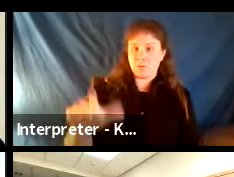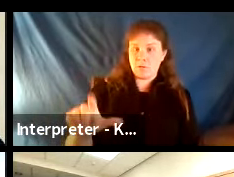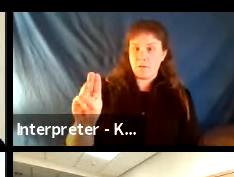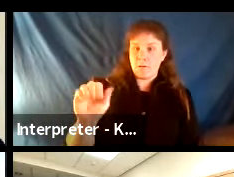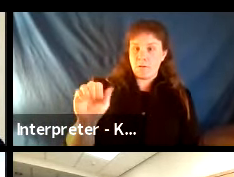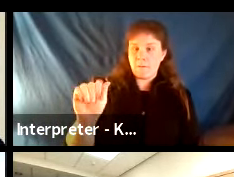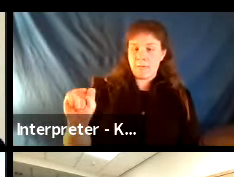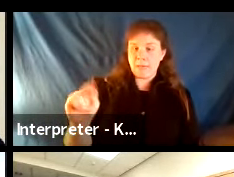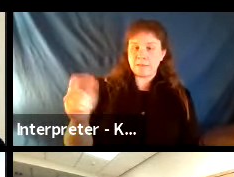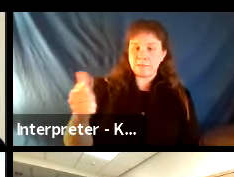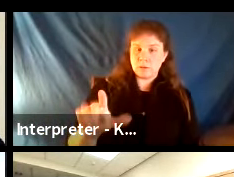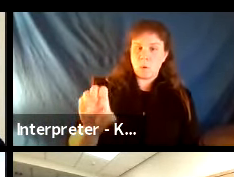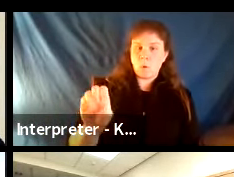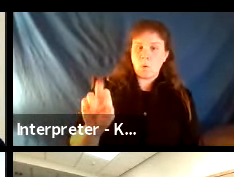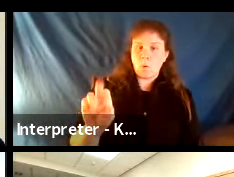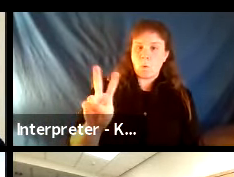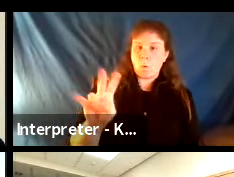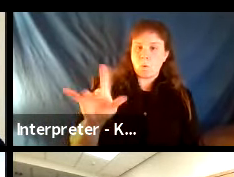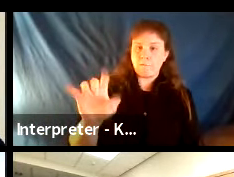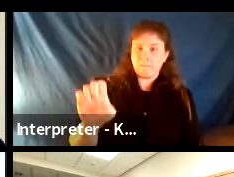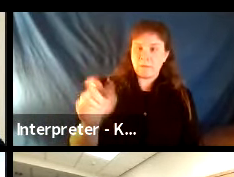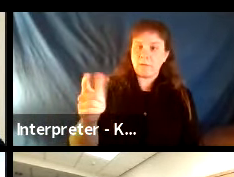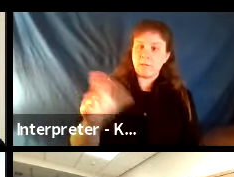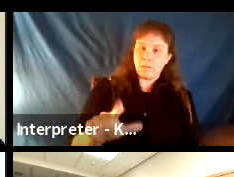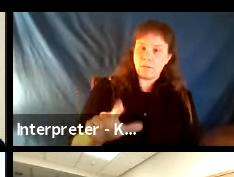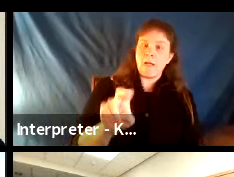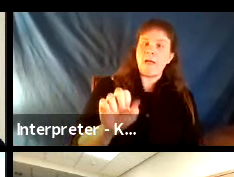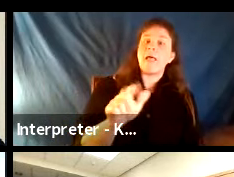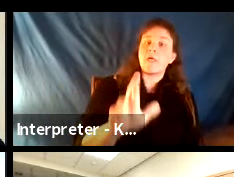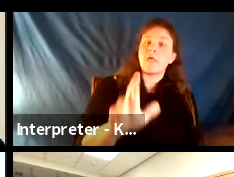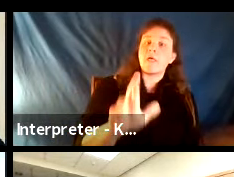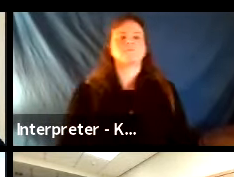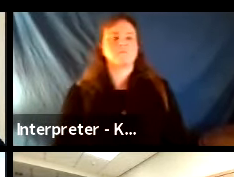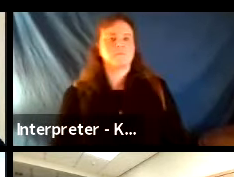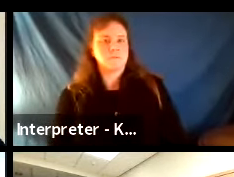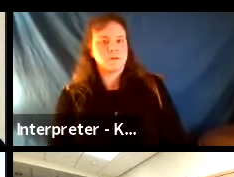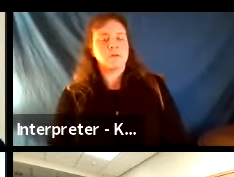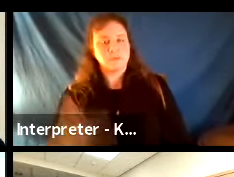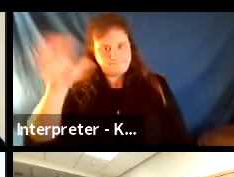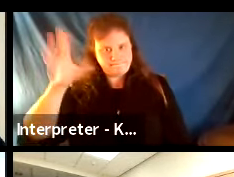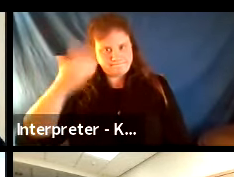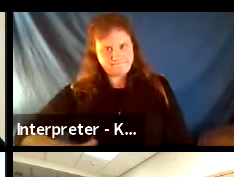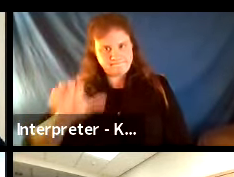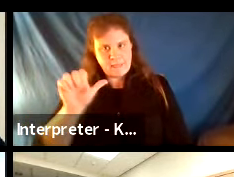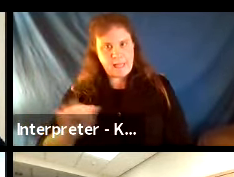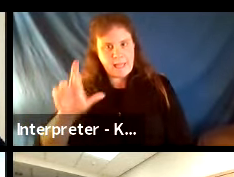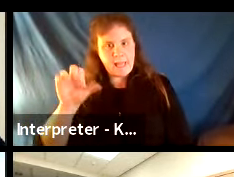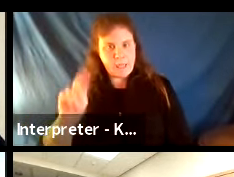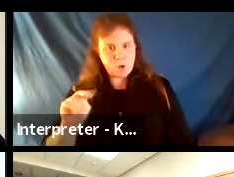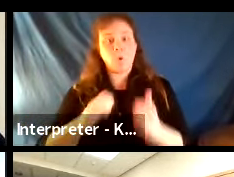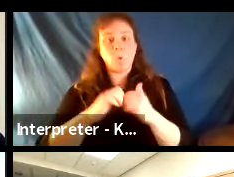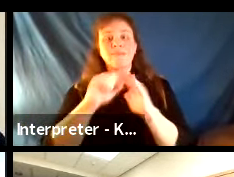Heather. Thank you, Bob. Thank you, Burke. This is Aaron Carruthers with the State Council on Development of Disabilities.